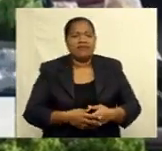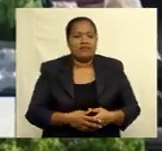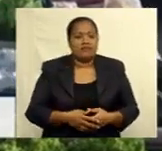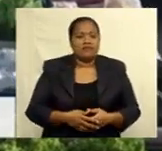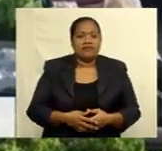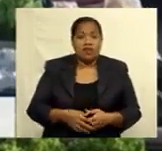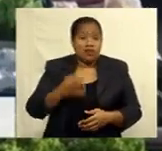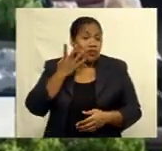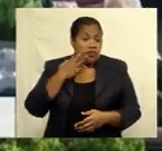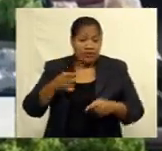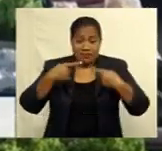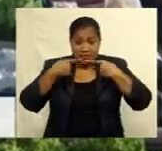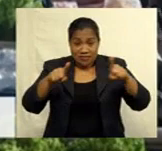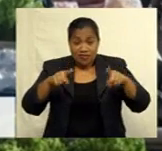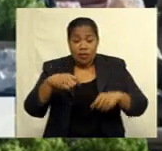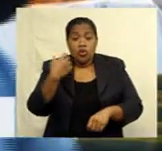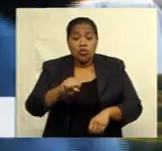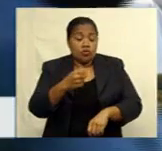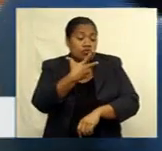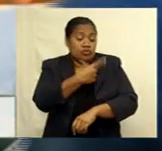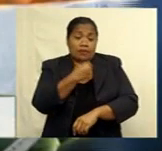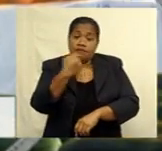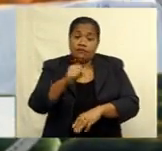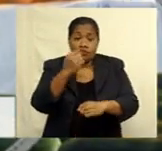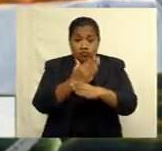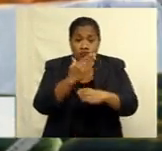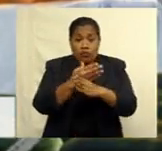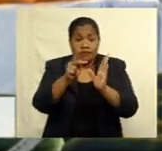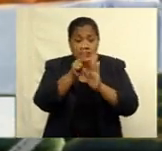recent announcement of the No Jab, No Job policy,